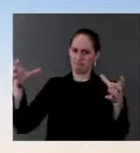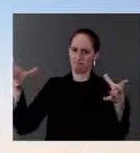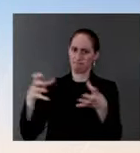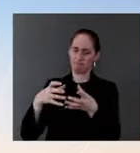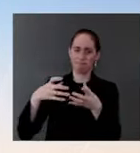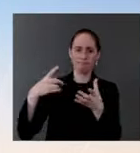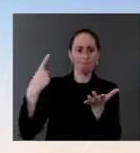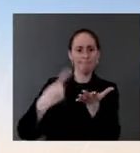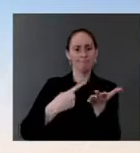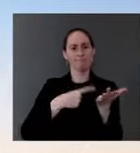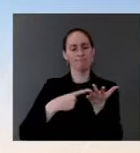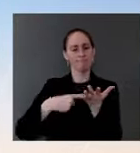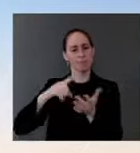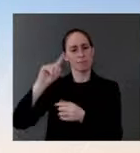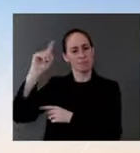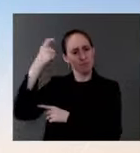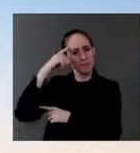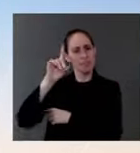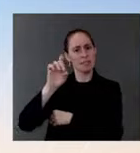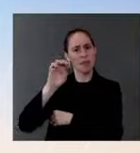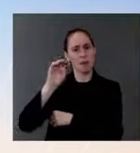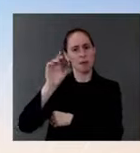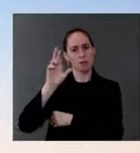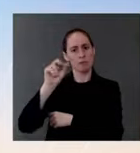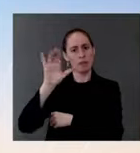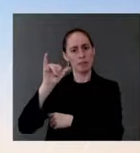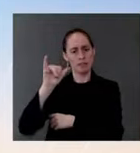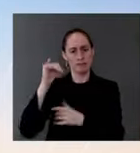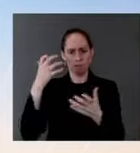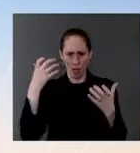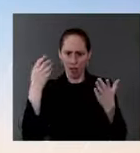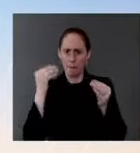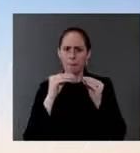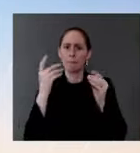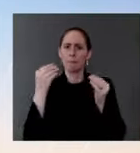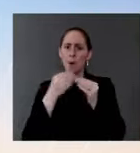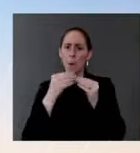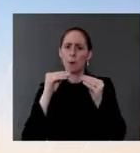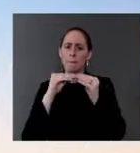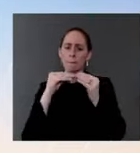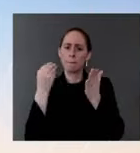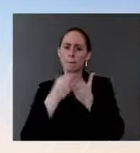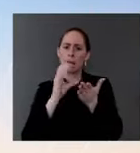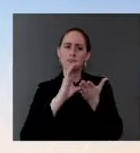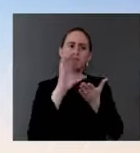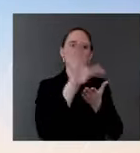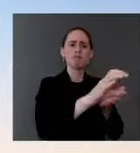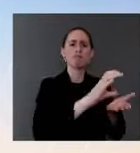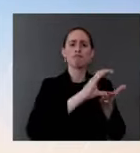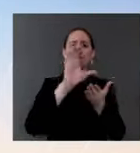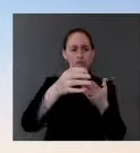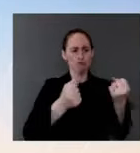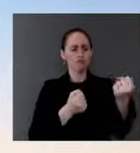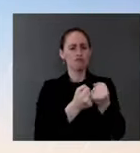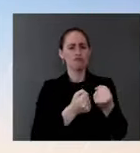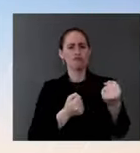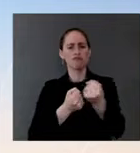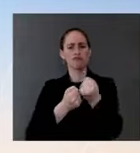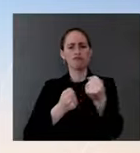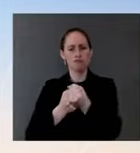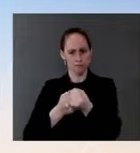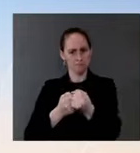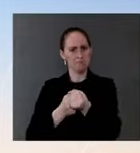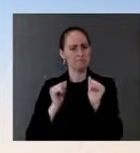to ensure we're advocating for that. And he is somebody who's going to continue to advocate that domestically and internationally through the course of his presidency. Go ahead,